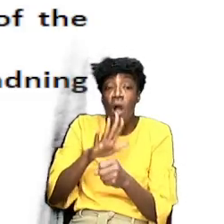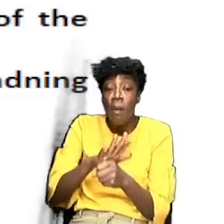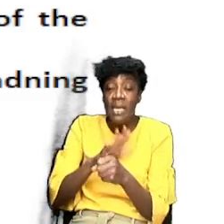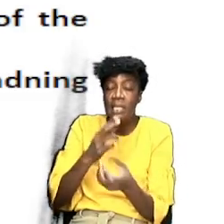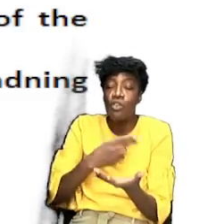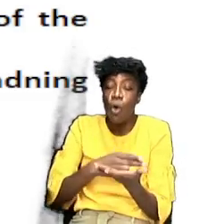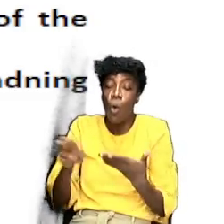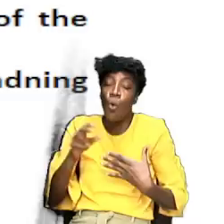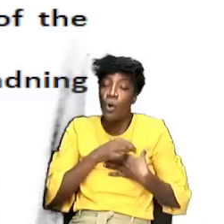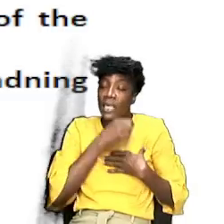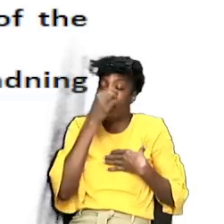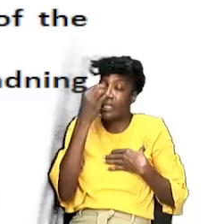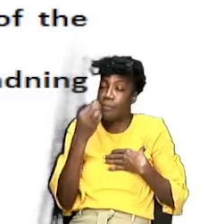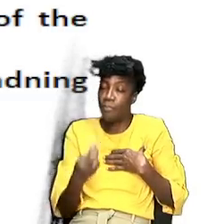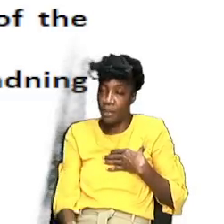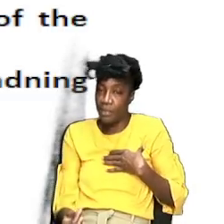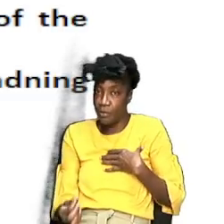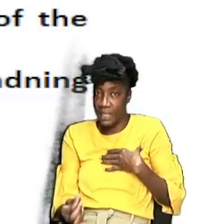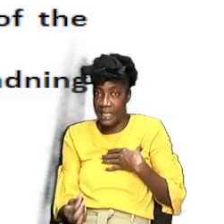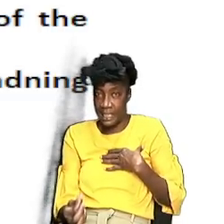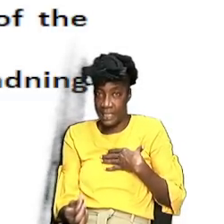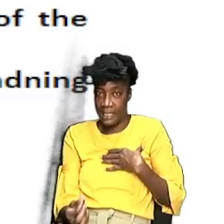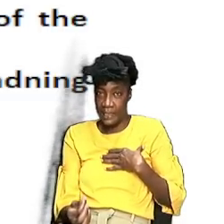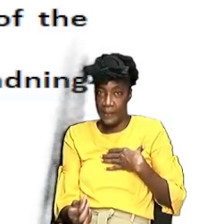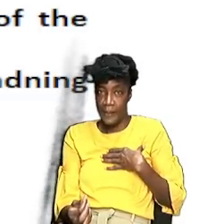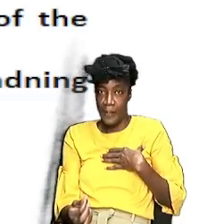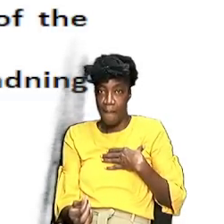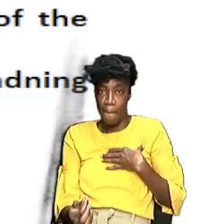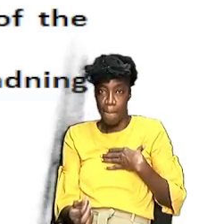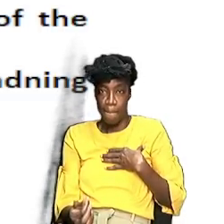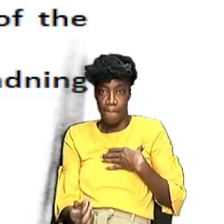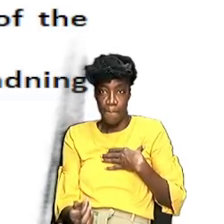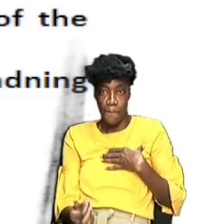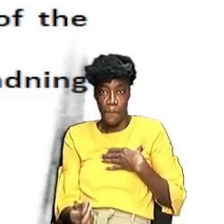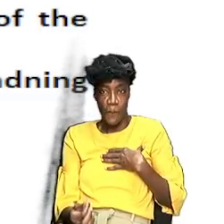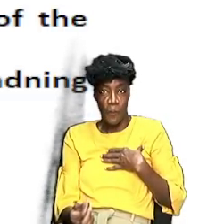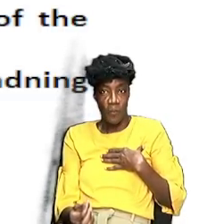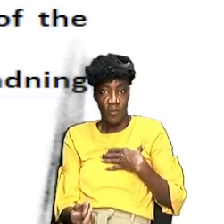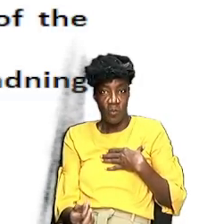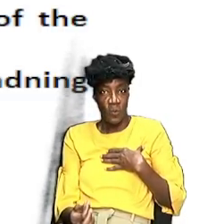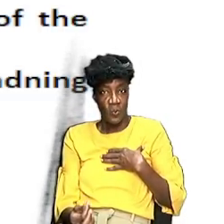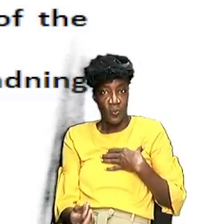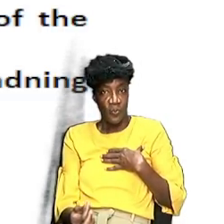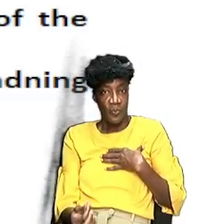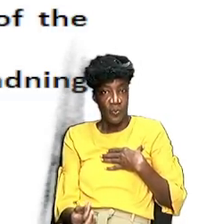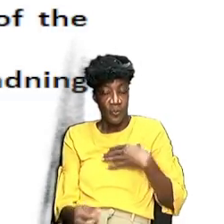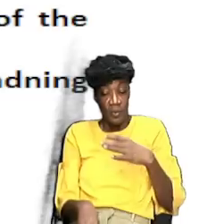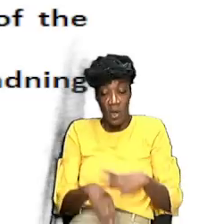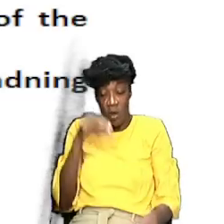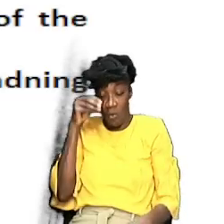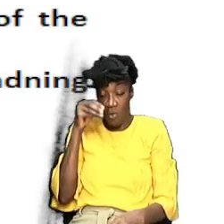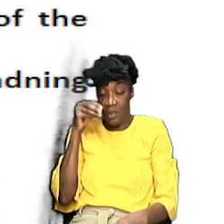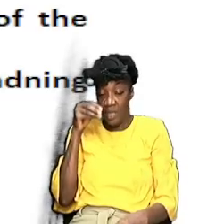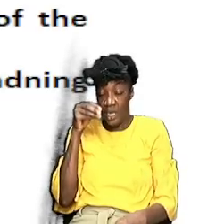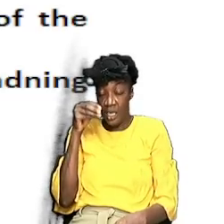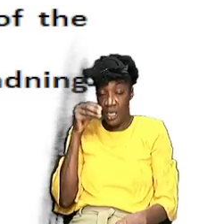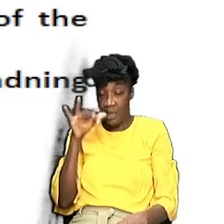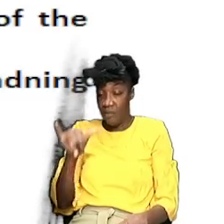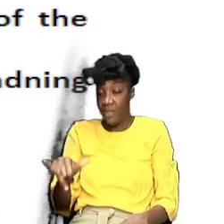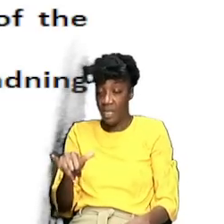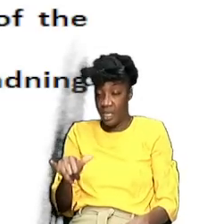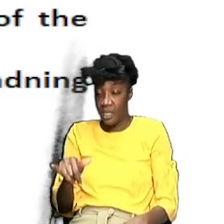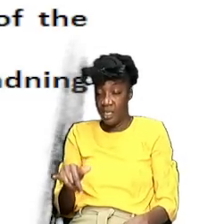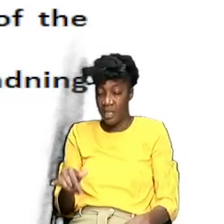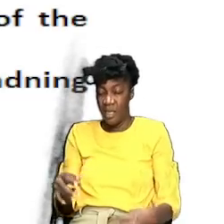spiritual blessing, but they were also sealed with the promised Holy Ghost. Outside of that, praise God,